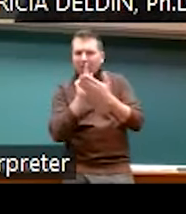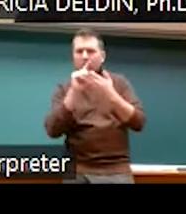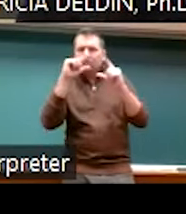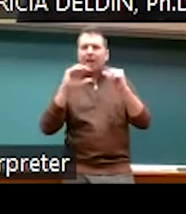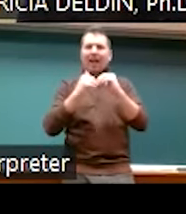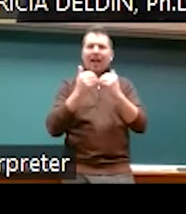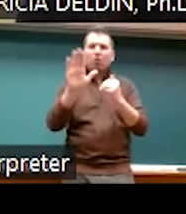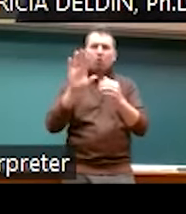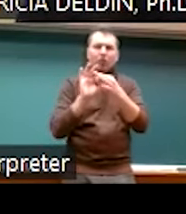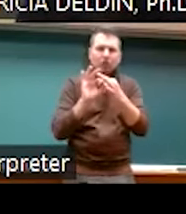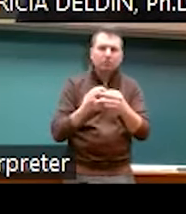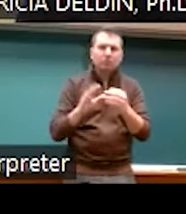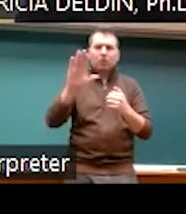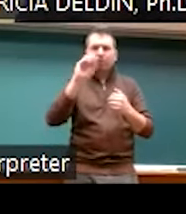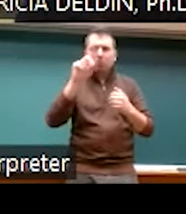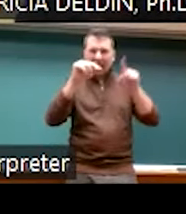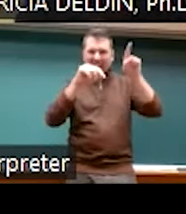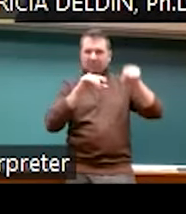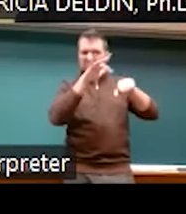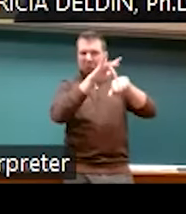so on.